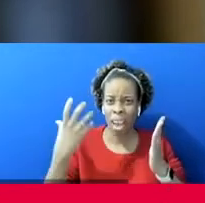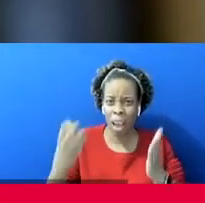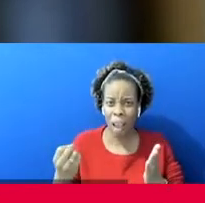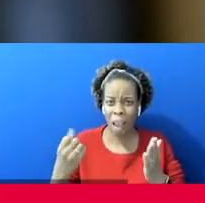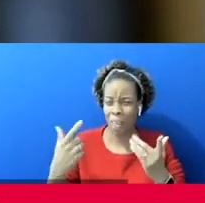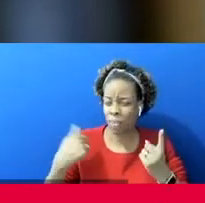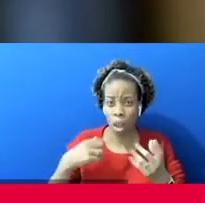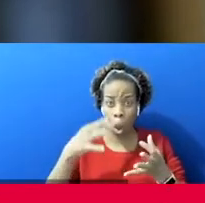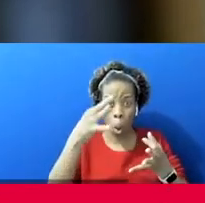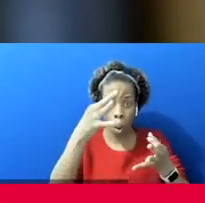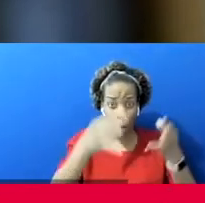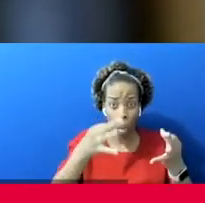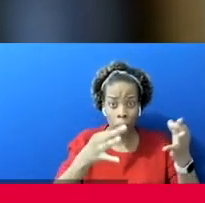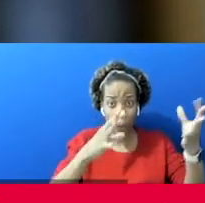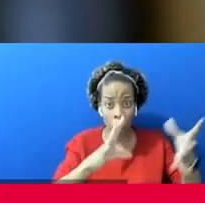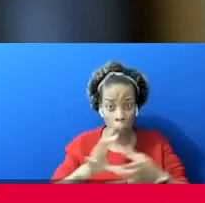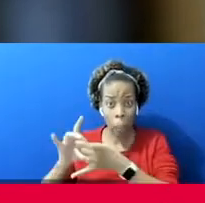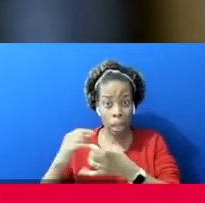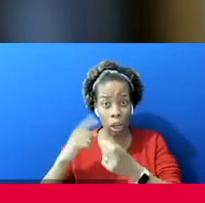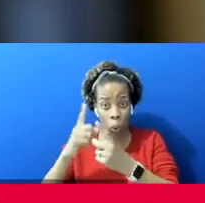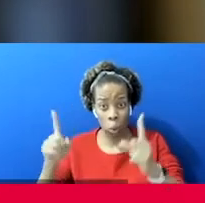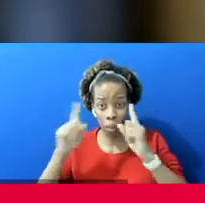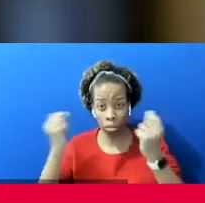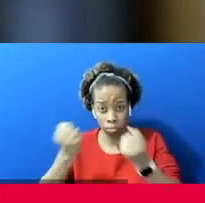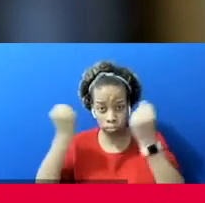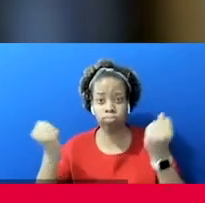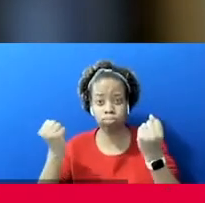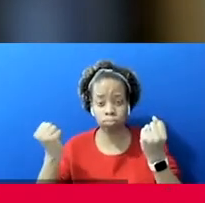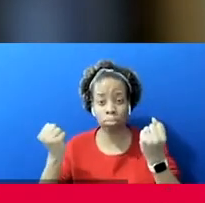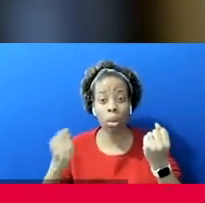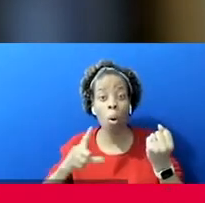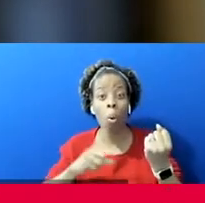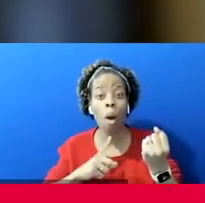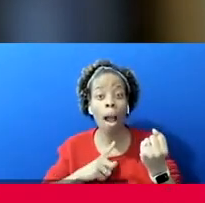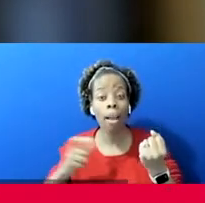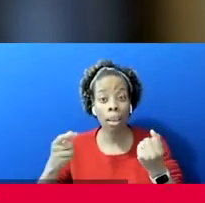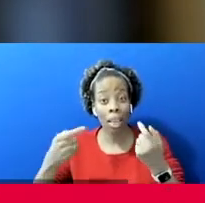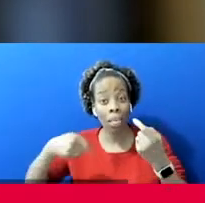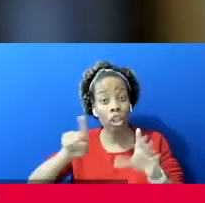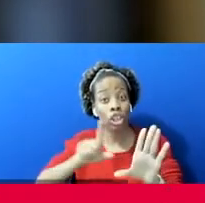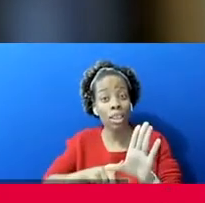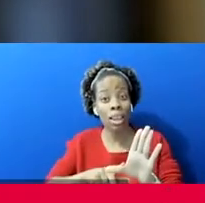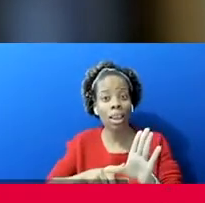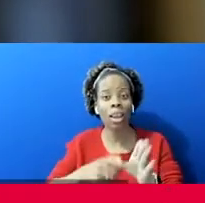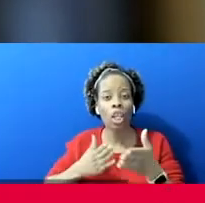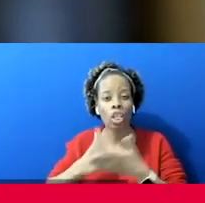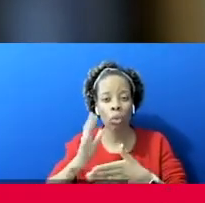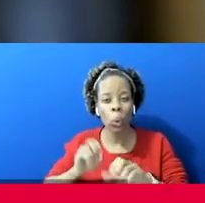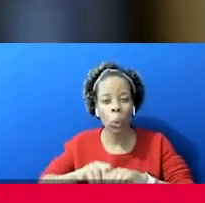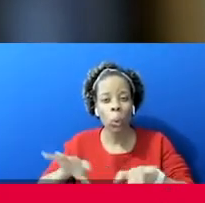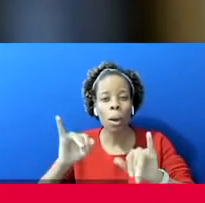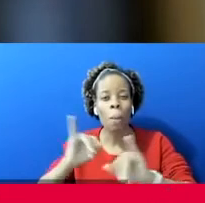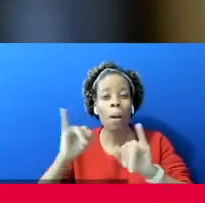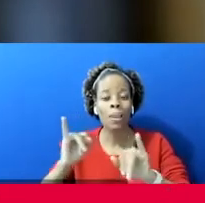by politics. And literally this year during the pandemic, the government have stated that certain things shouldn't be taught